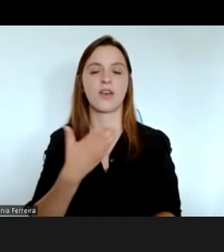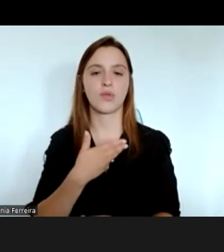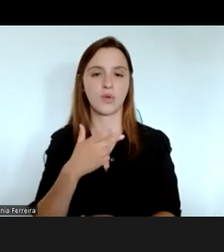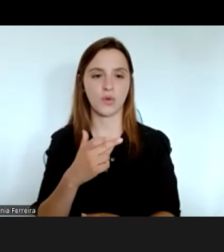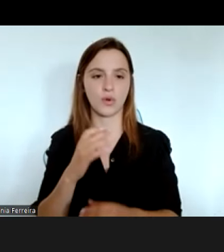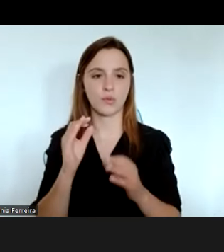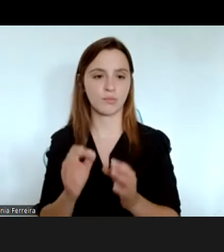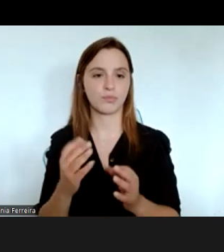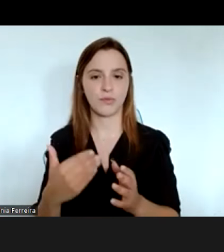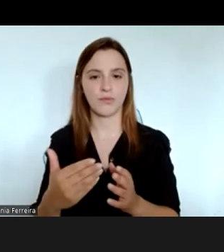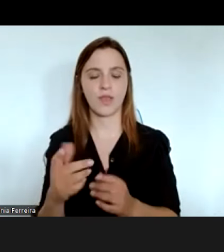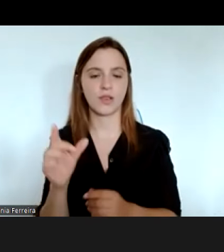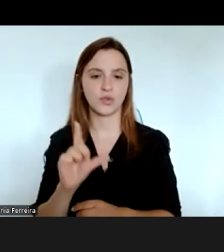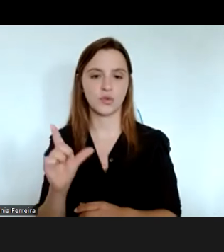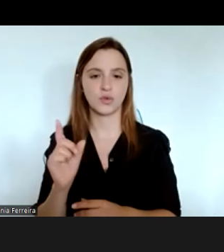the floor is yours.